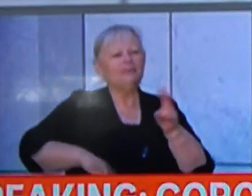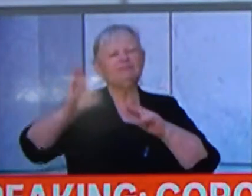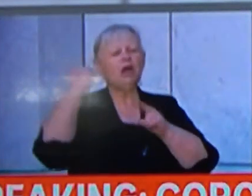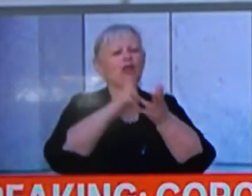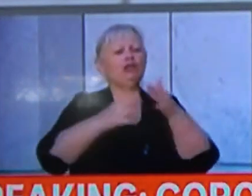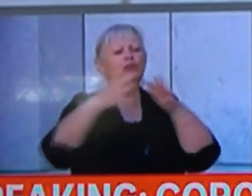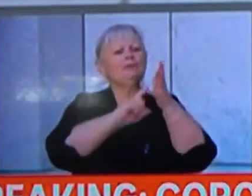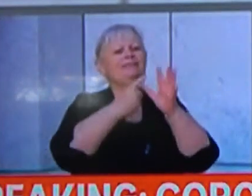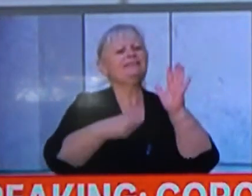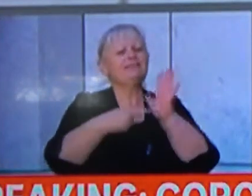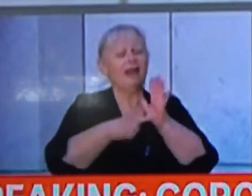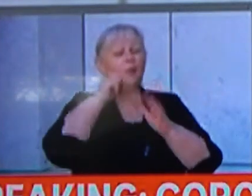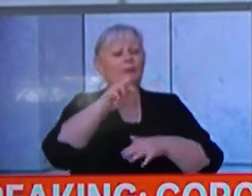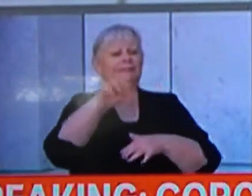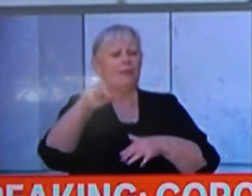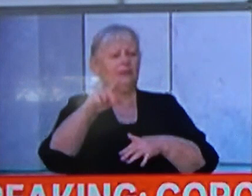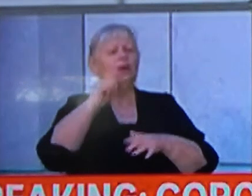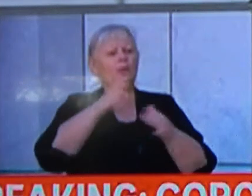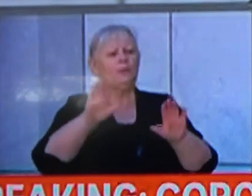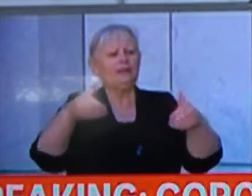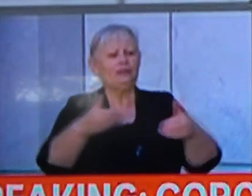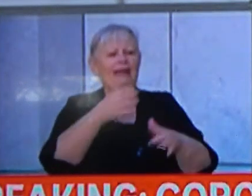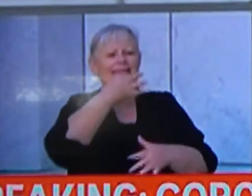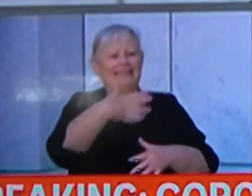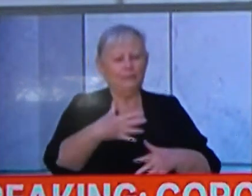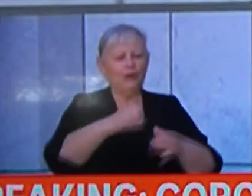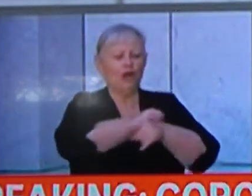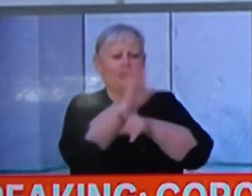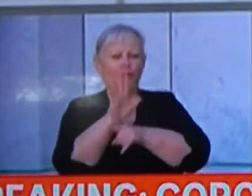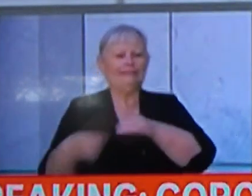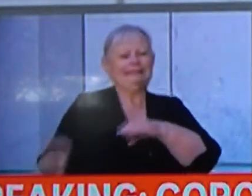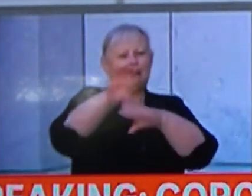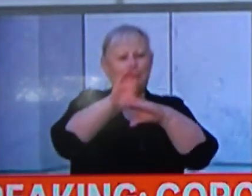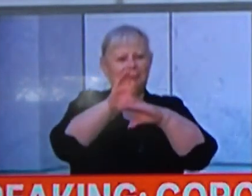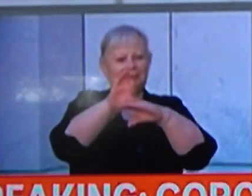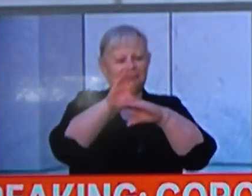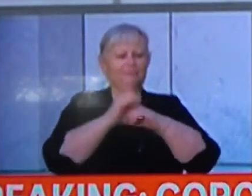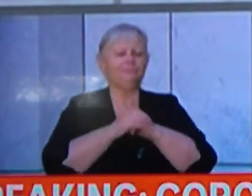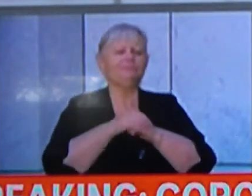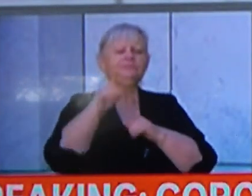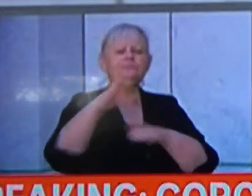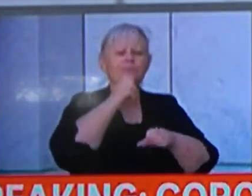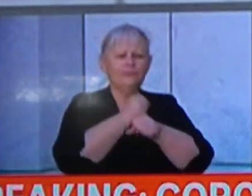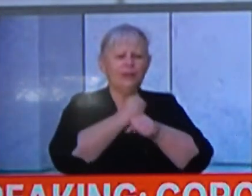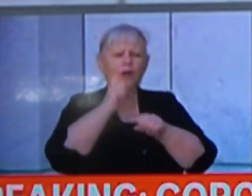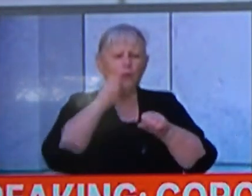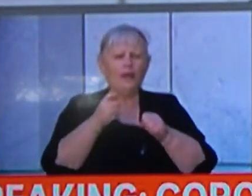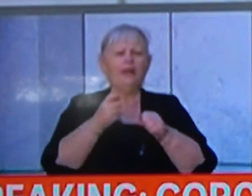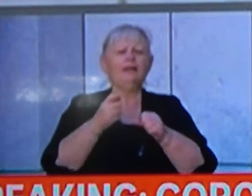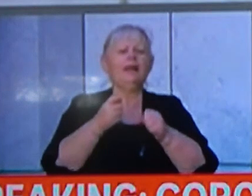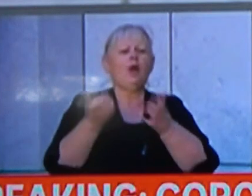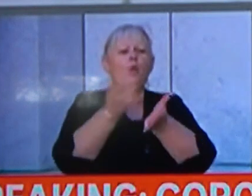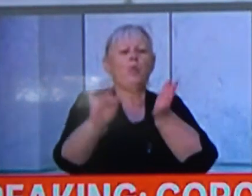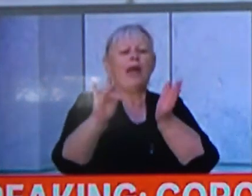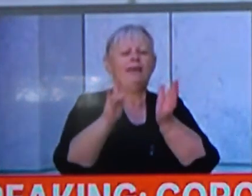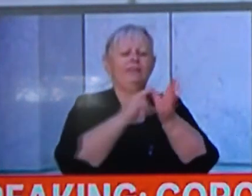as New Start, through the introduction of a temporary coronavirus supplement. The government will also waive